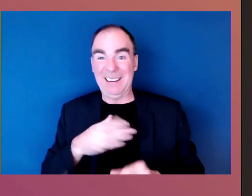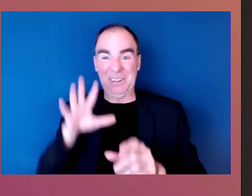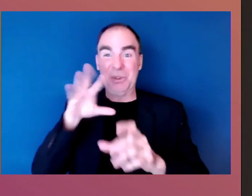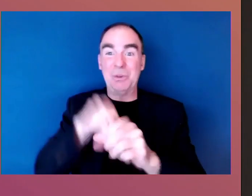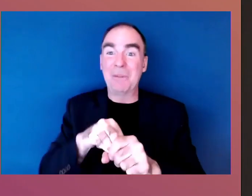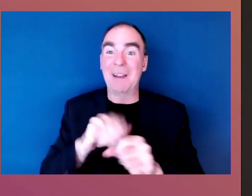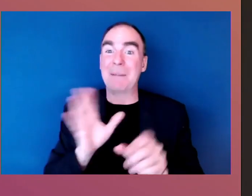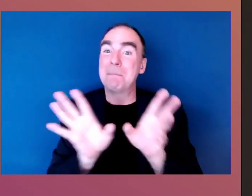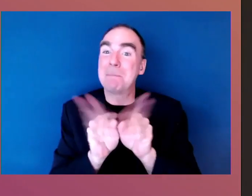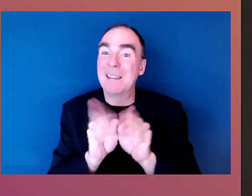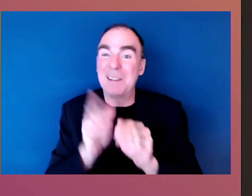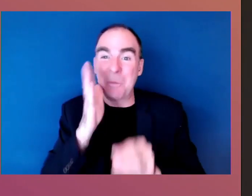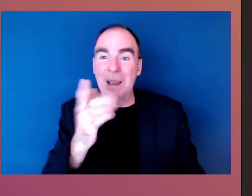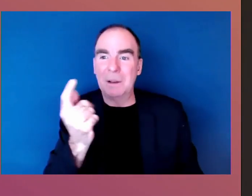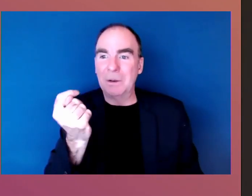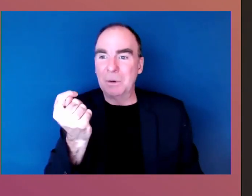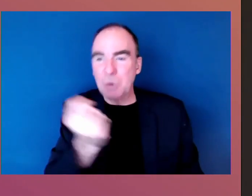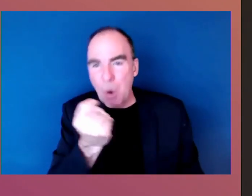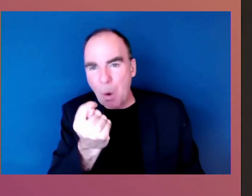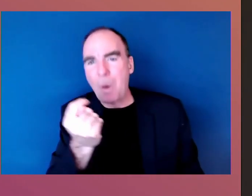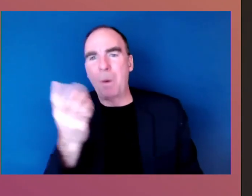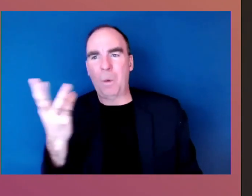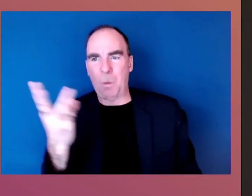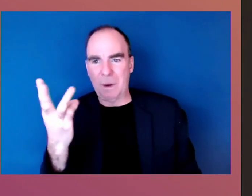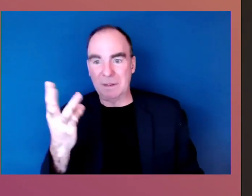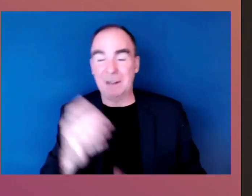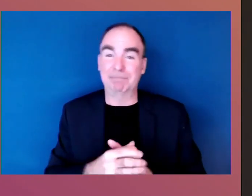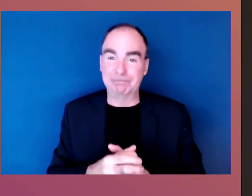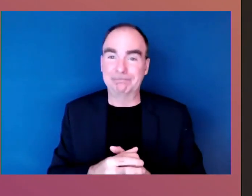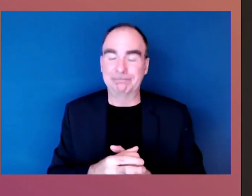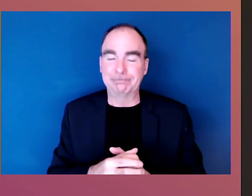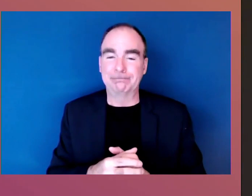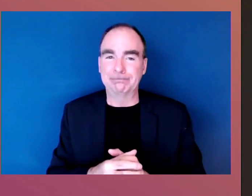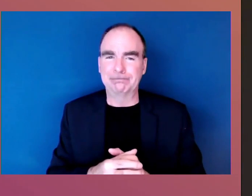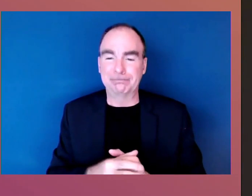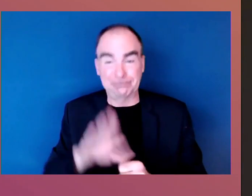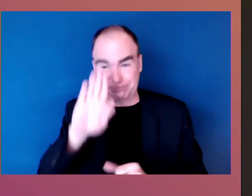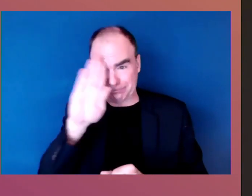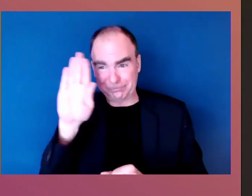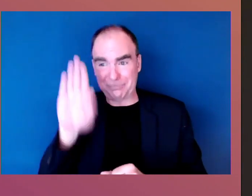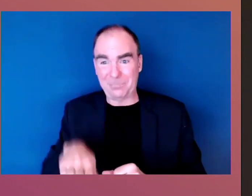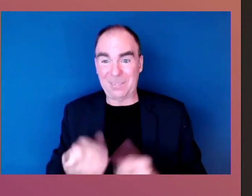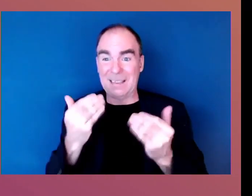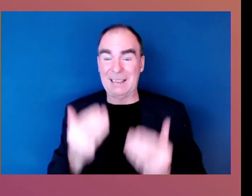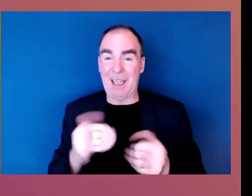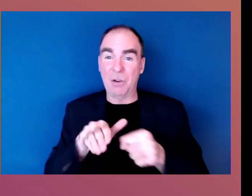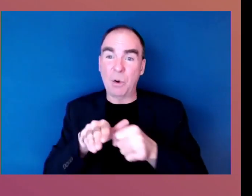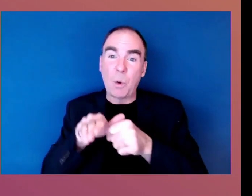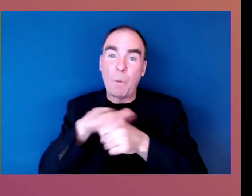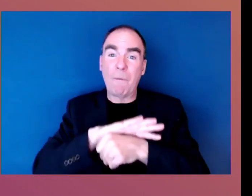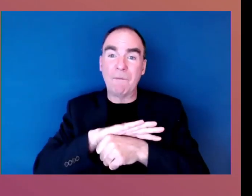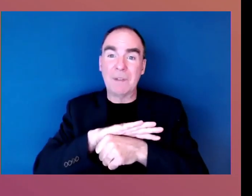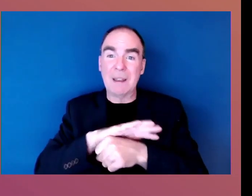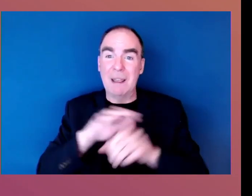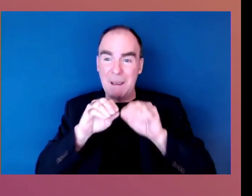The pandemic is disastrous, and it gave serious accessibility challenges to blind people.